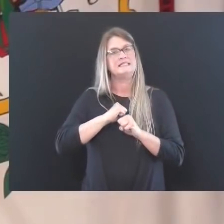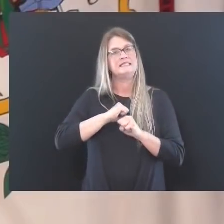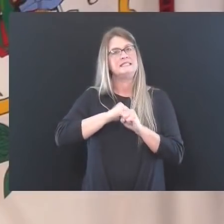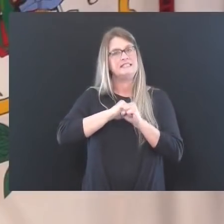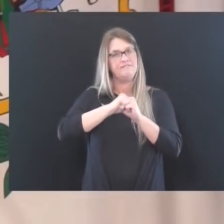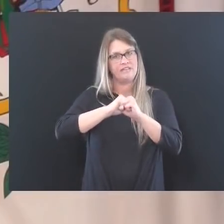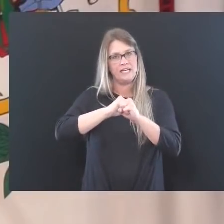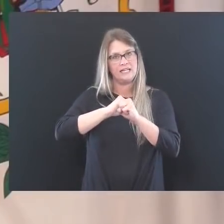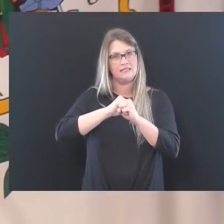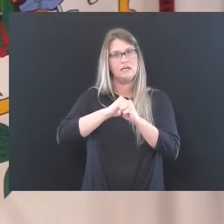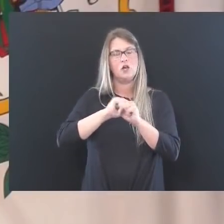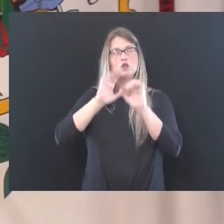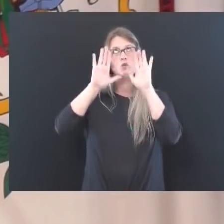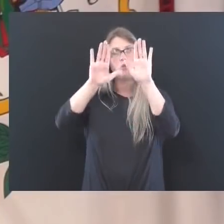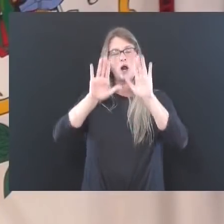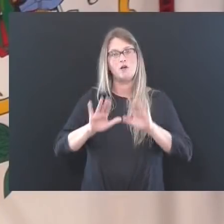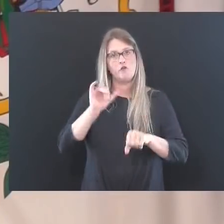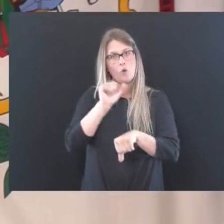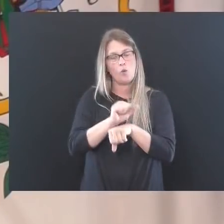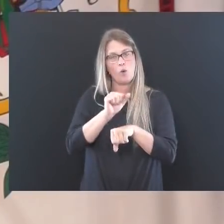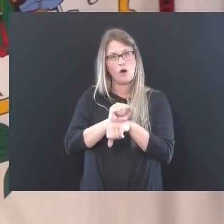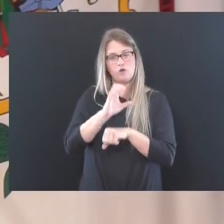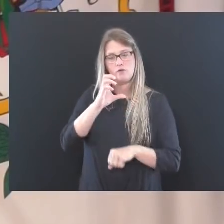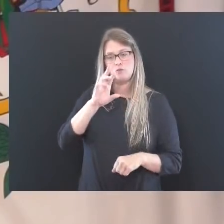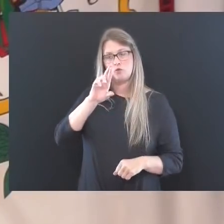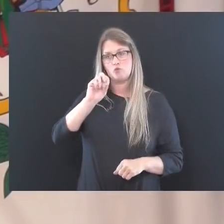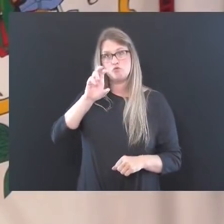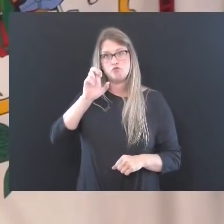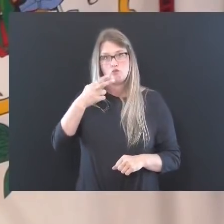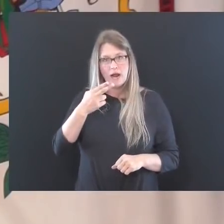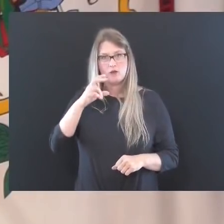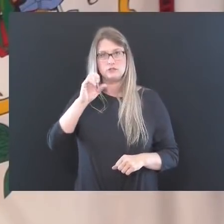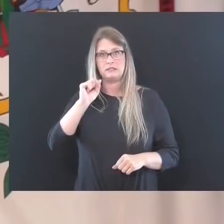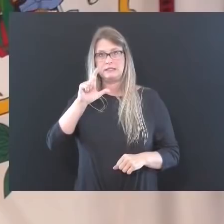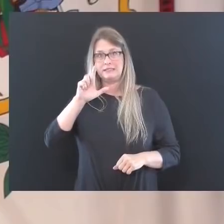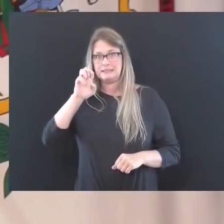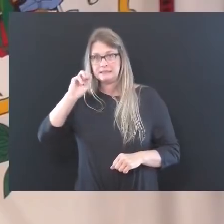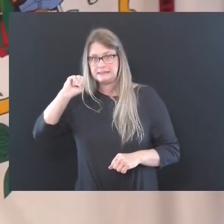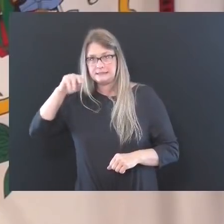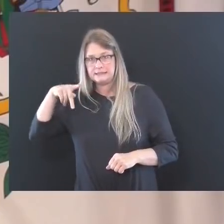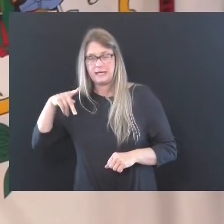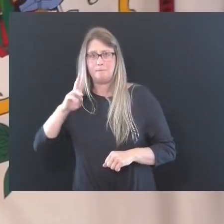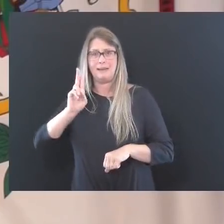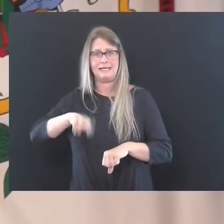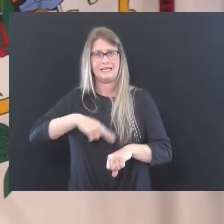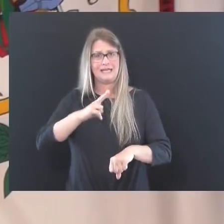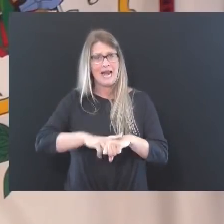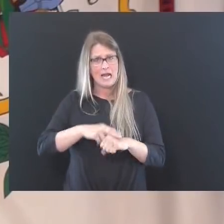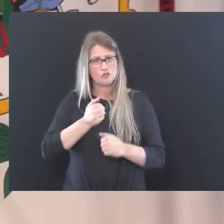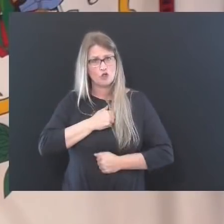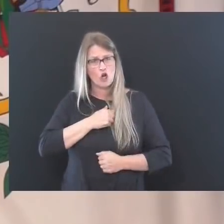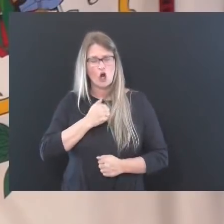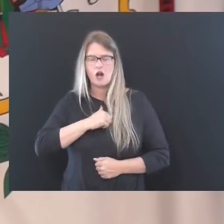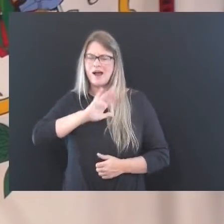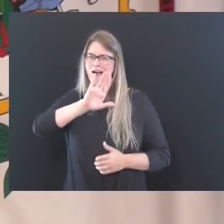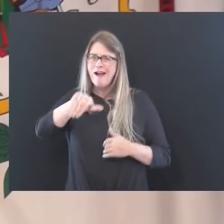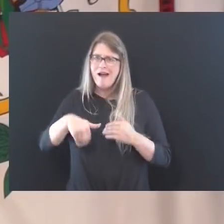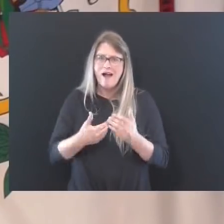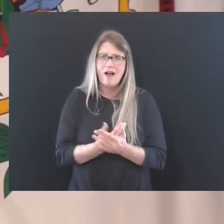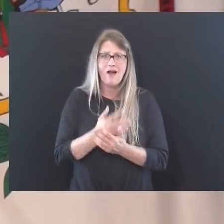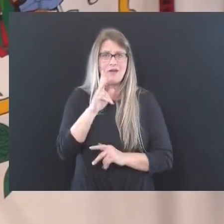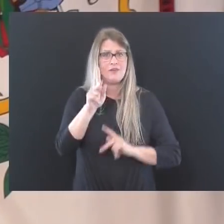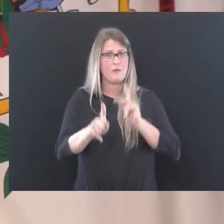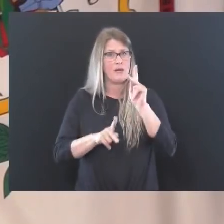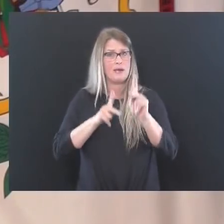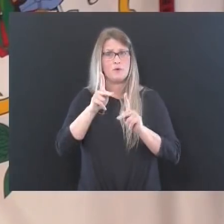great work that Secretary Crouch and Dr. Slimp and the National Guard, all the people that are underpinning